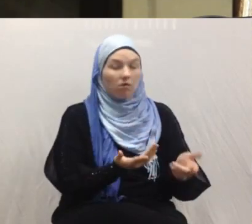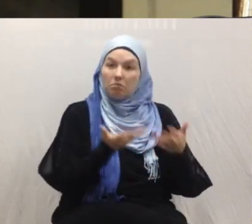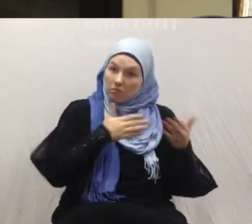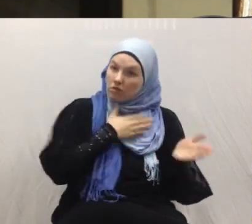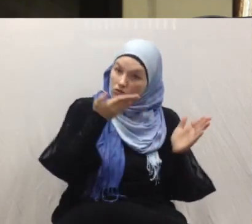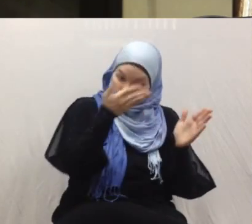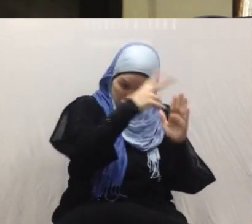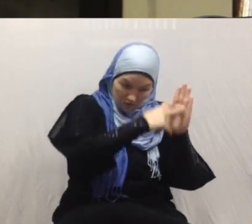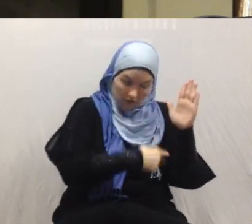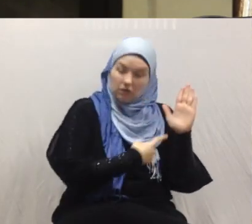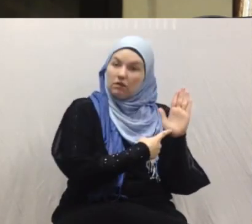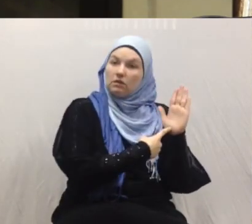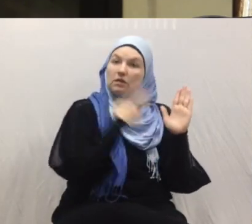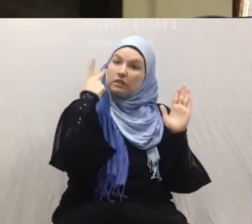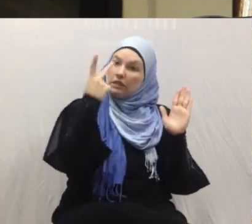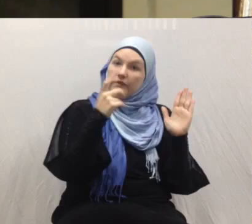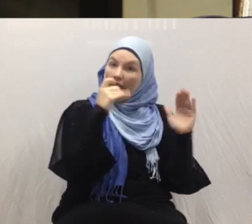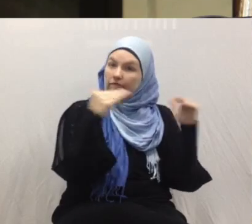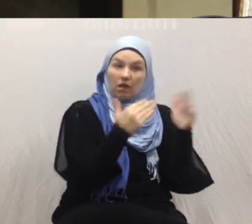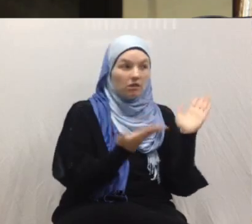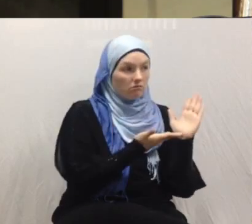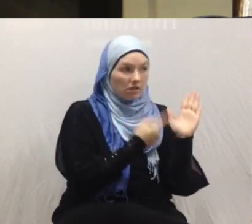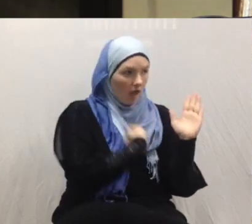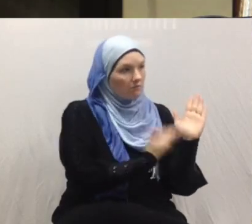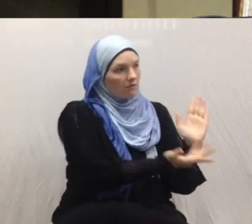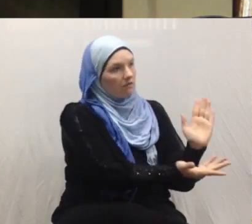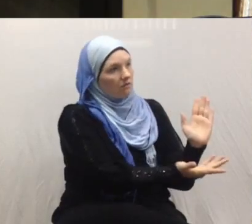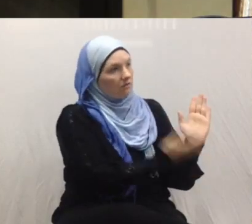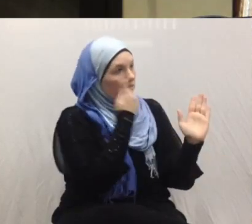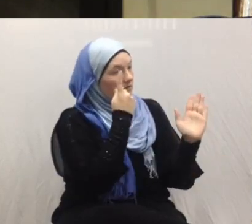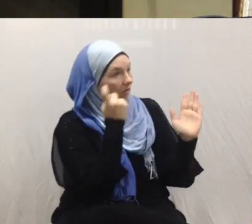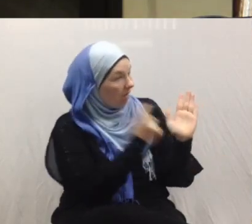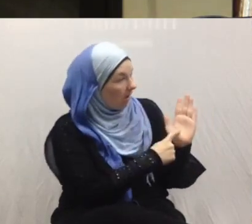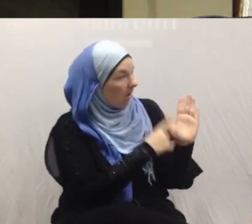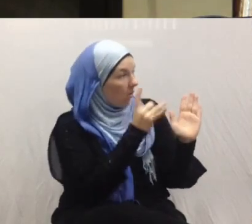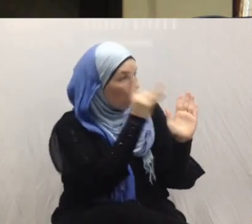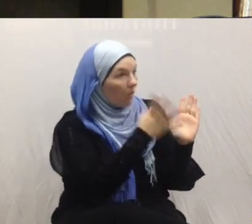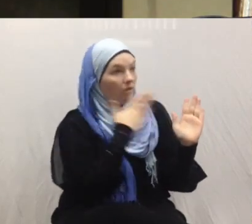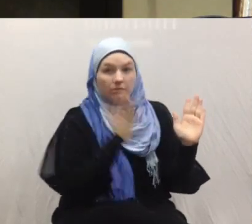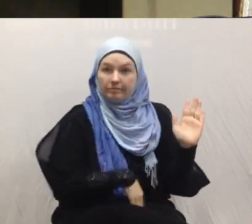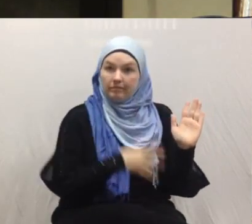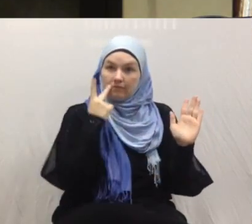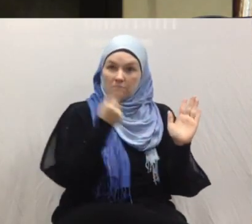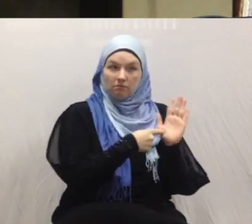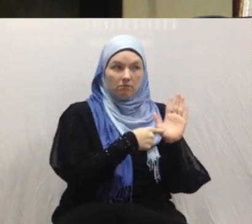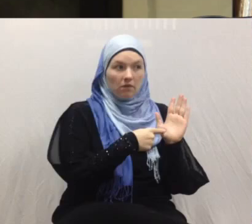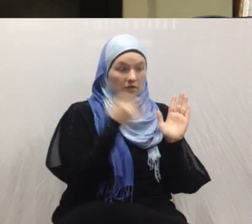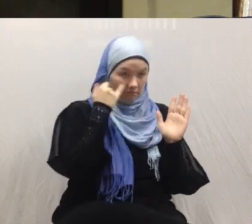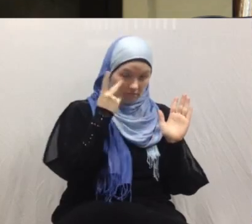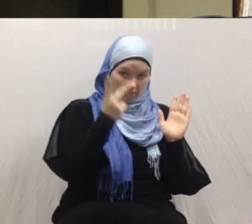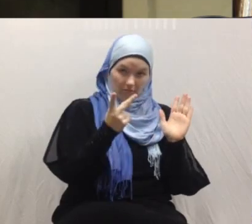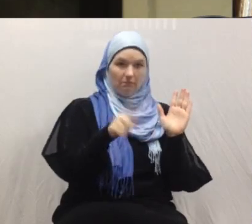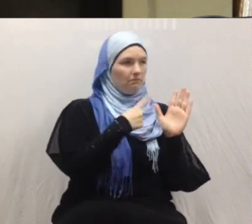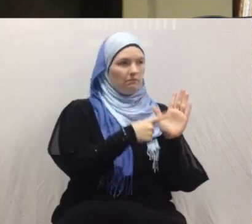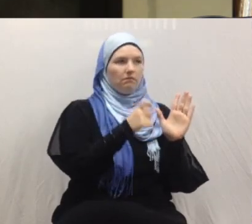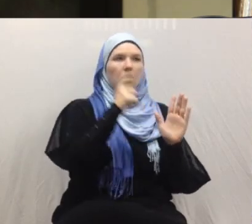the agreement and pinpoint if there is anything they see as evil or bad, and point it out, because